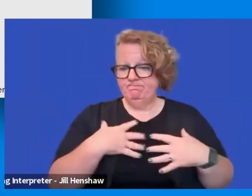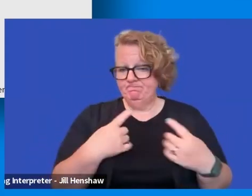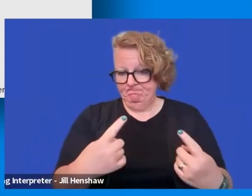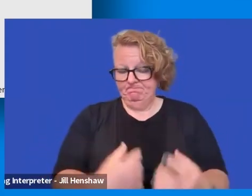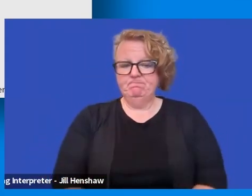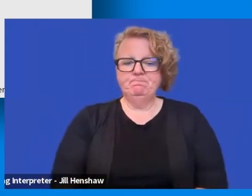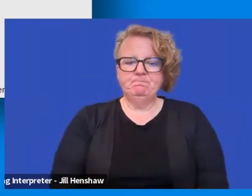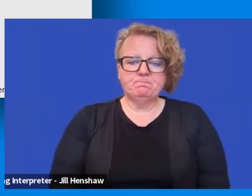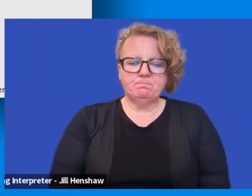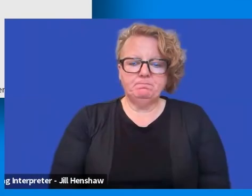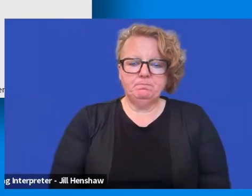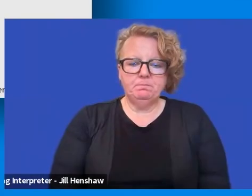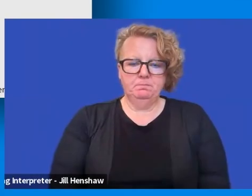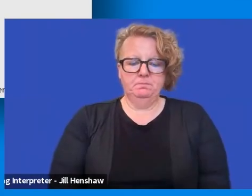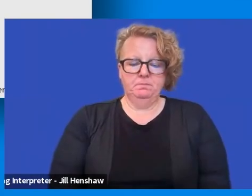interpreters.